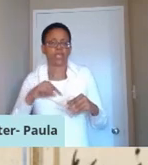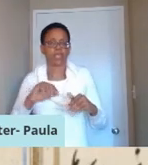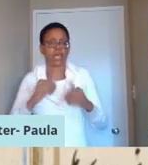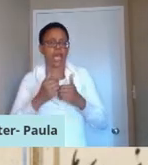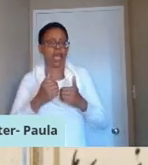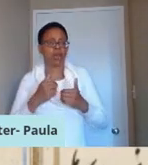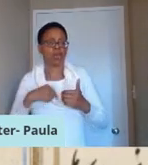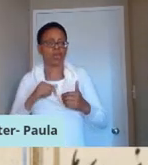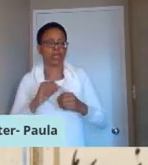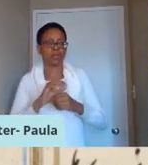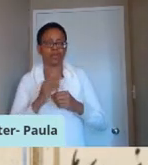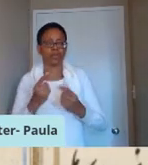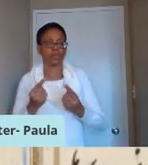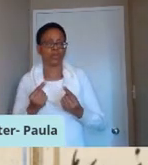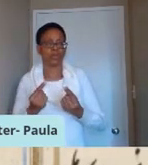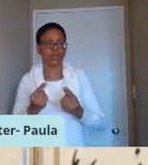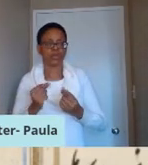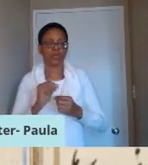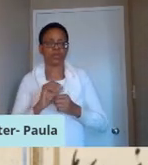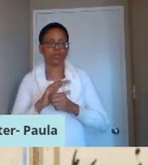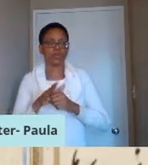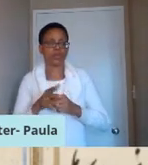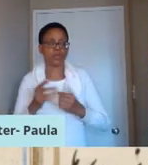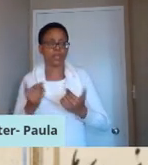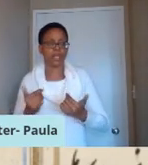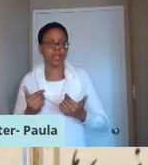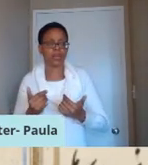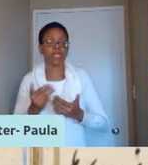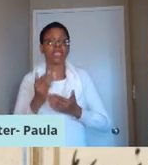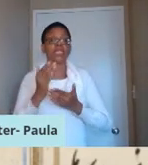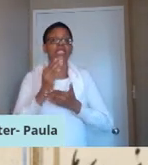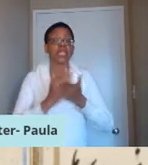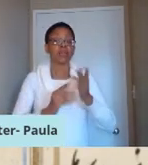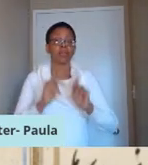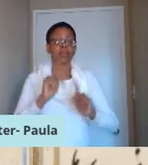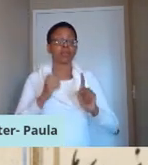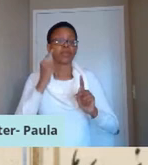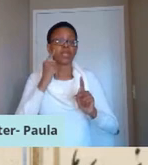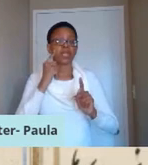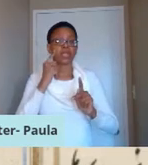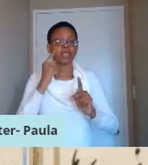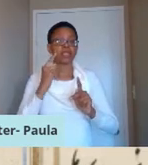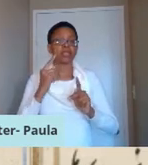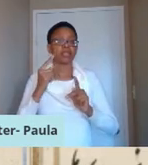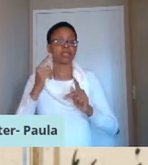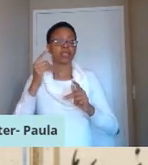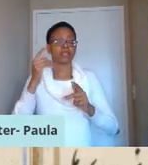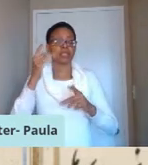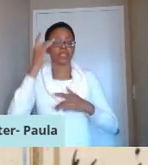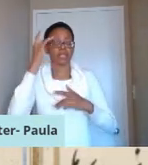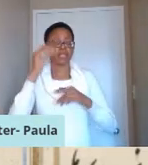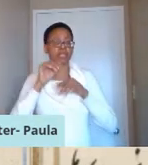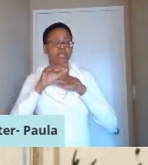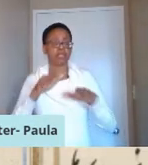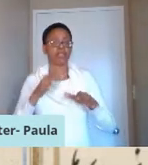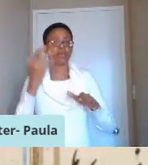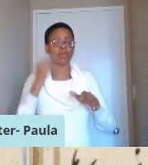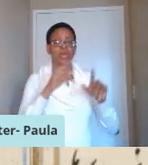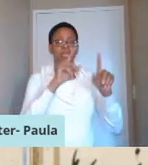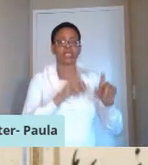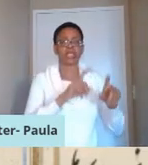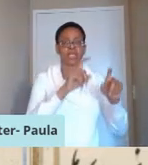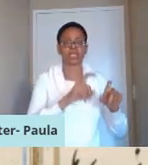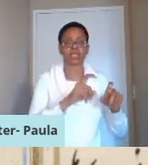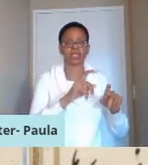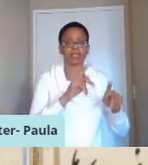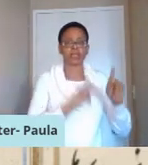told, they see COVID-19 as a test of humanity. Simply because of the silence and